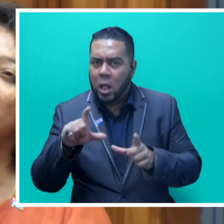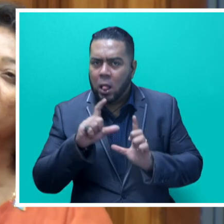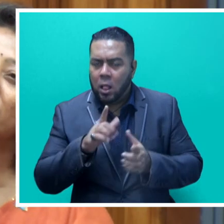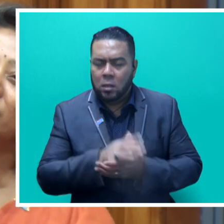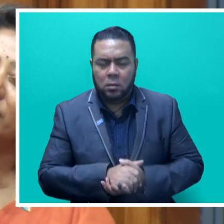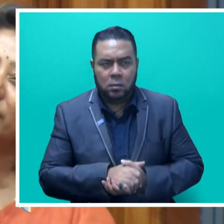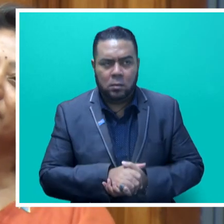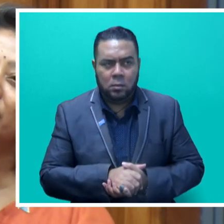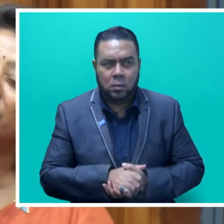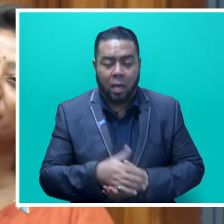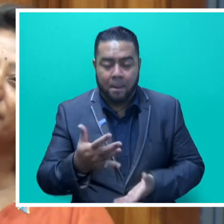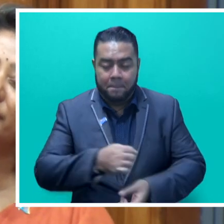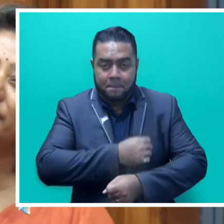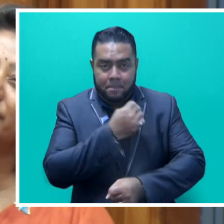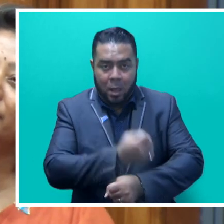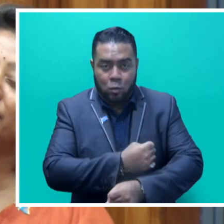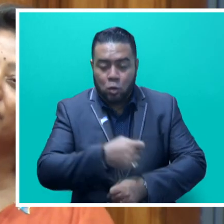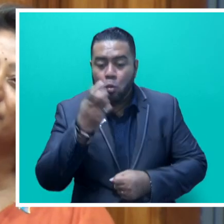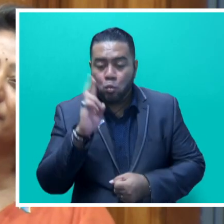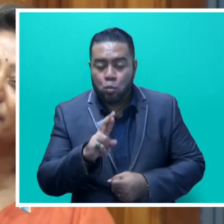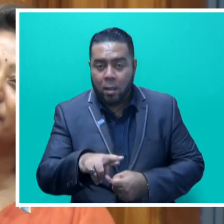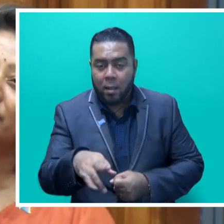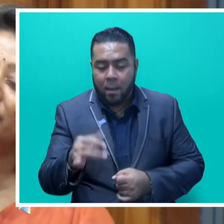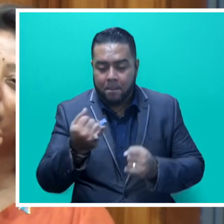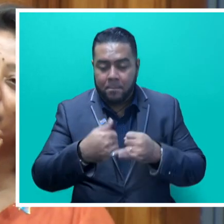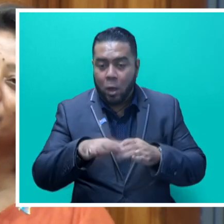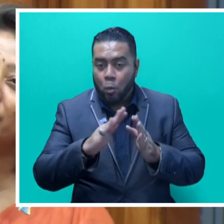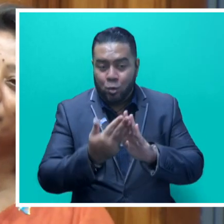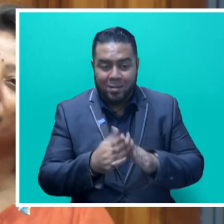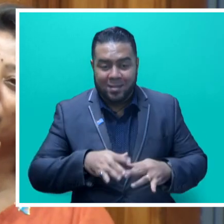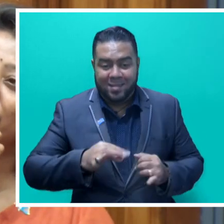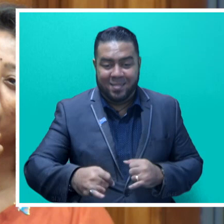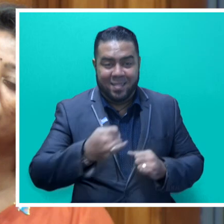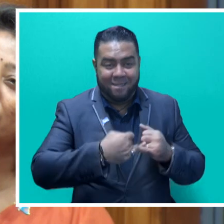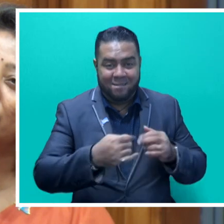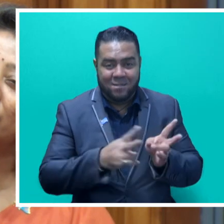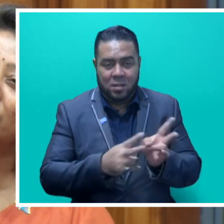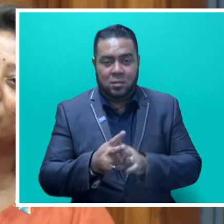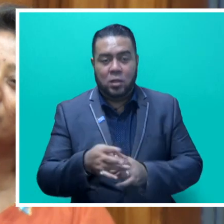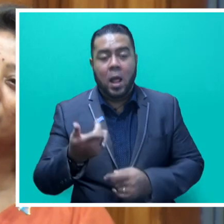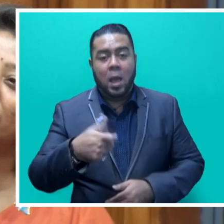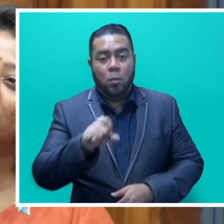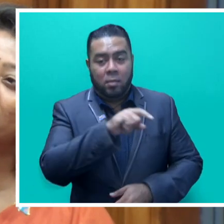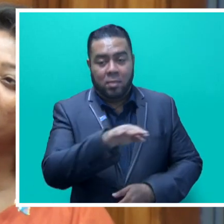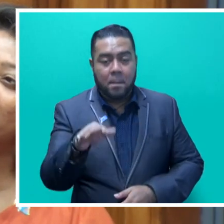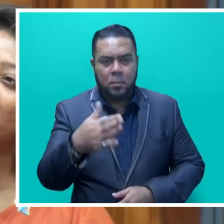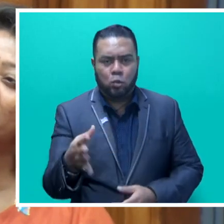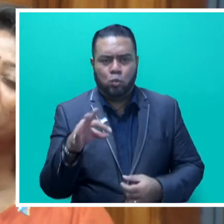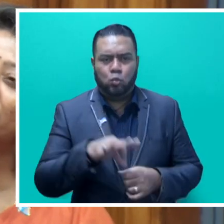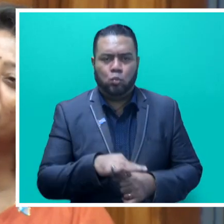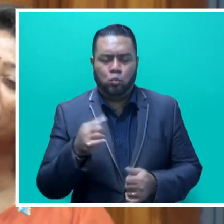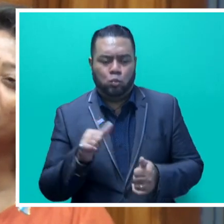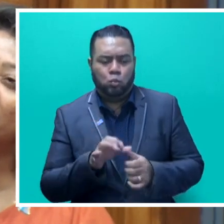democracy empowers rural and formal settlements and communities by allowing them to choose their own